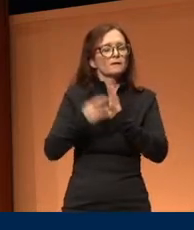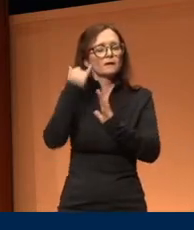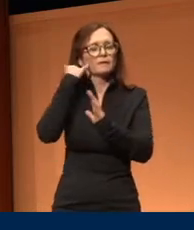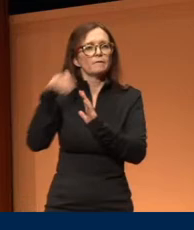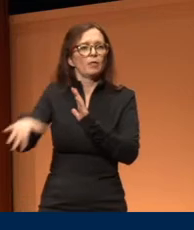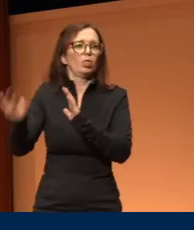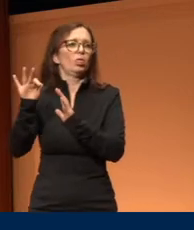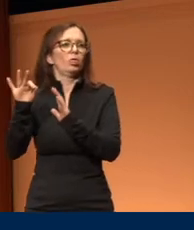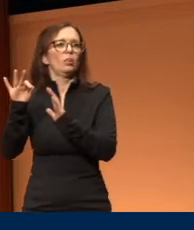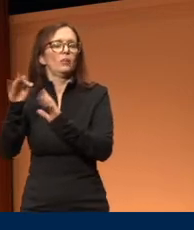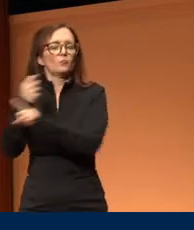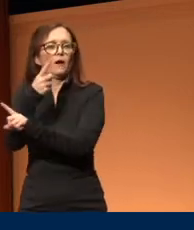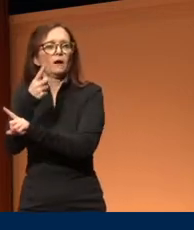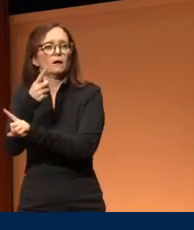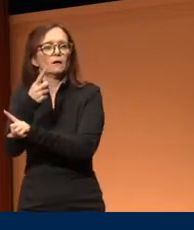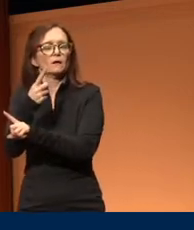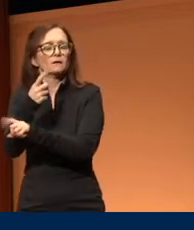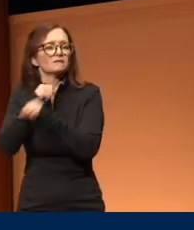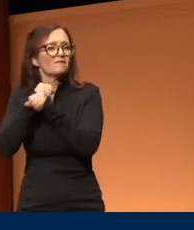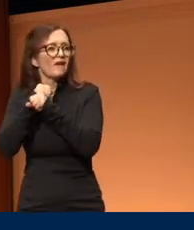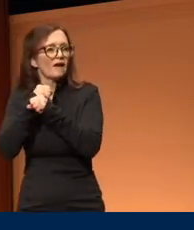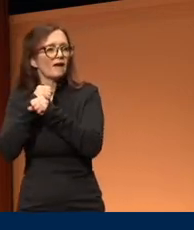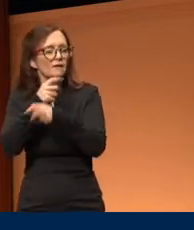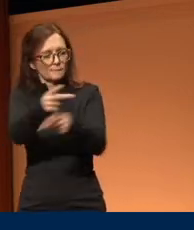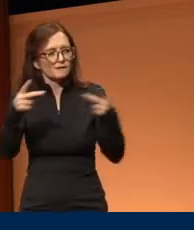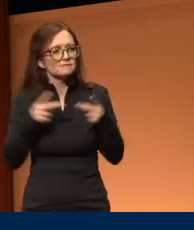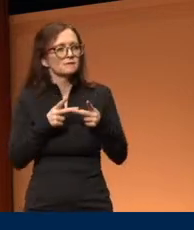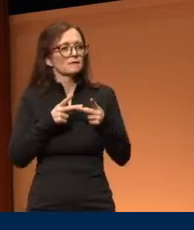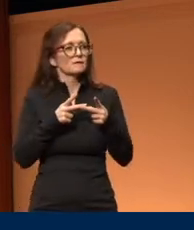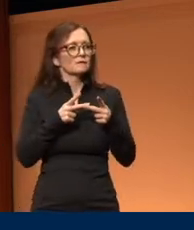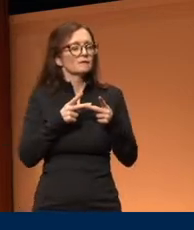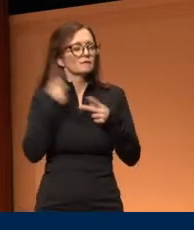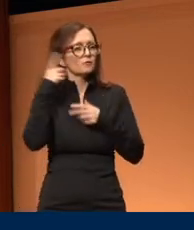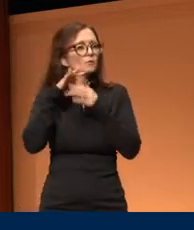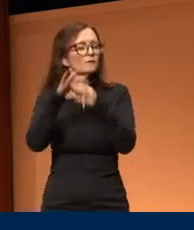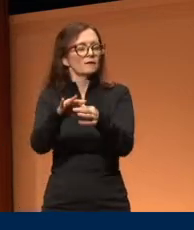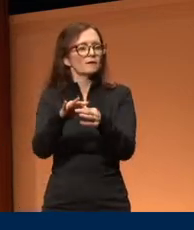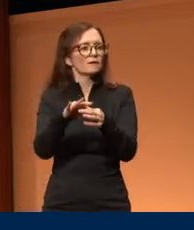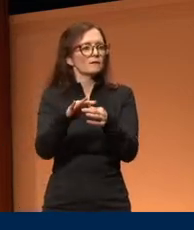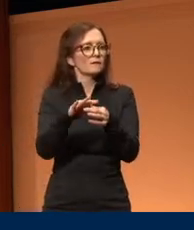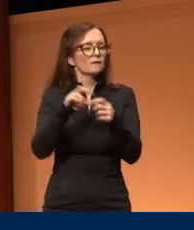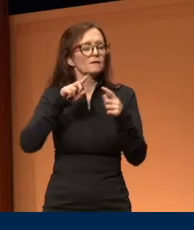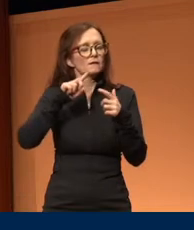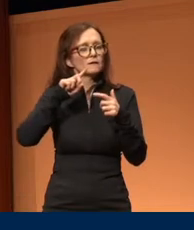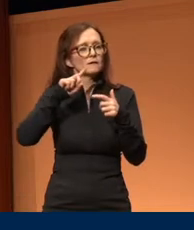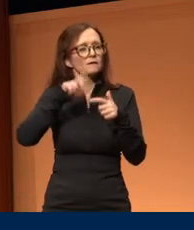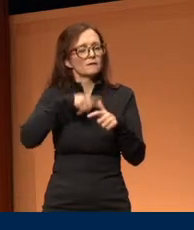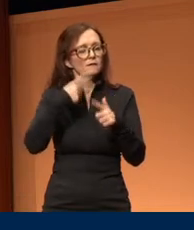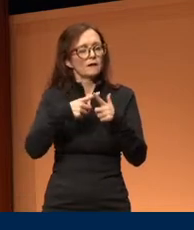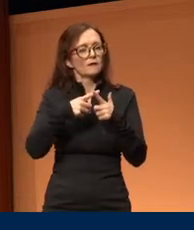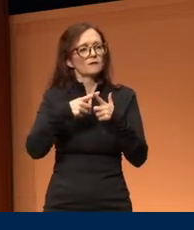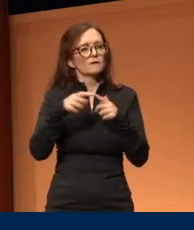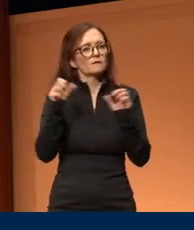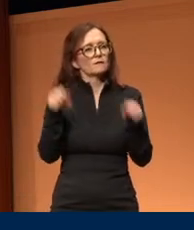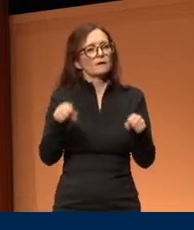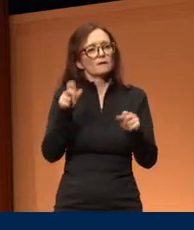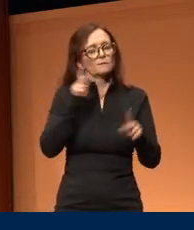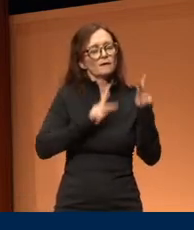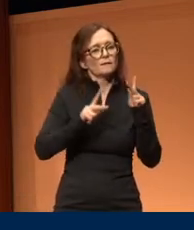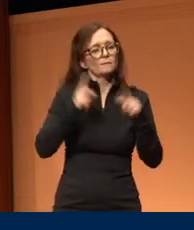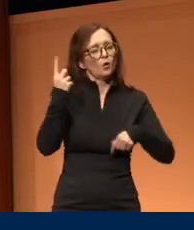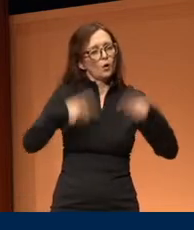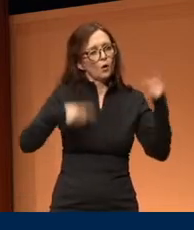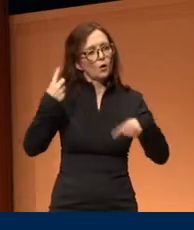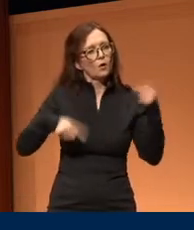them defend the position in favor of euthanasia. And then you get people to argue the